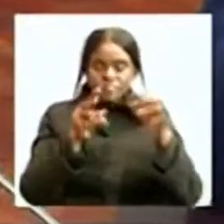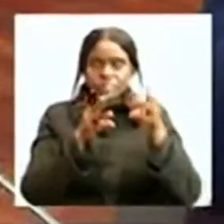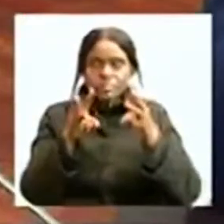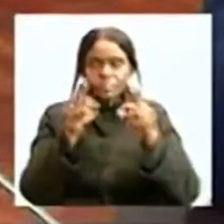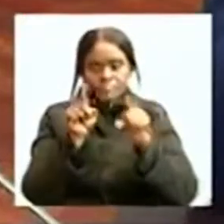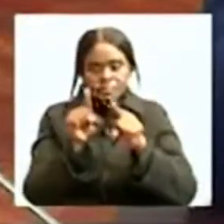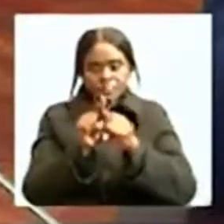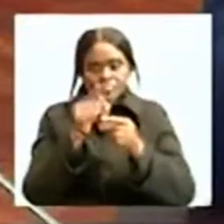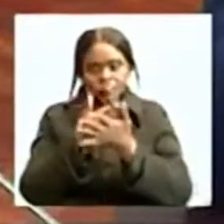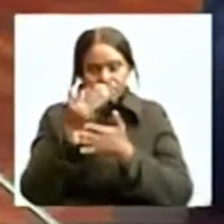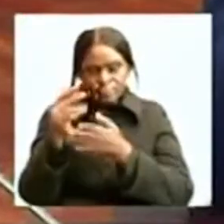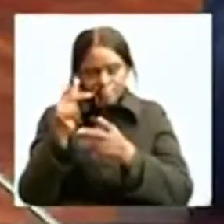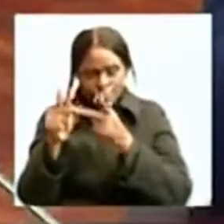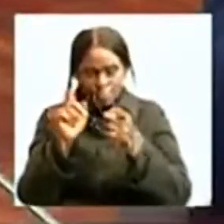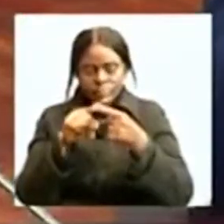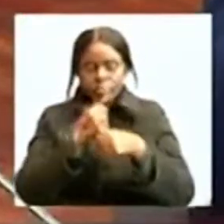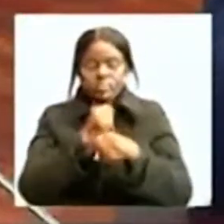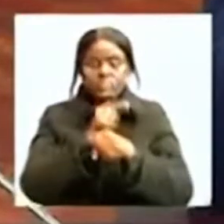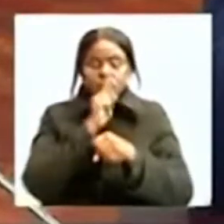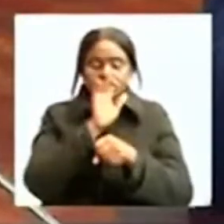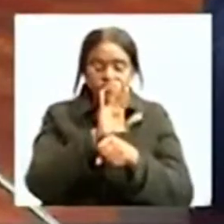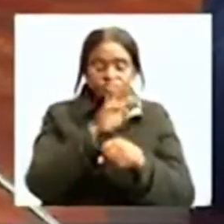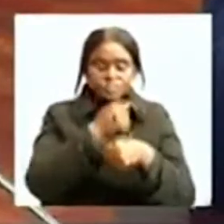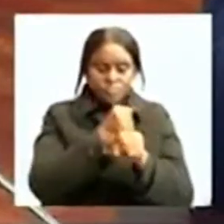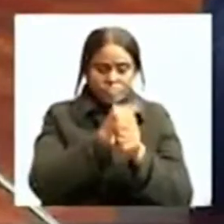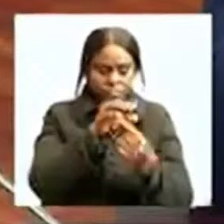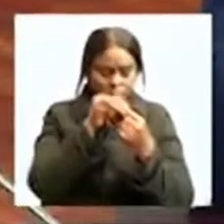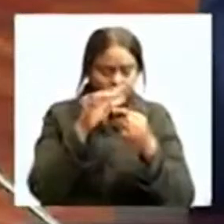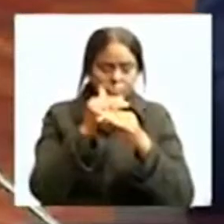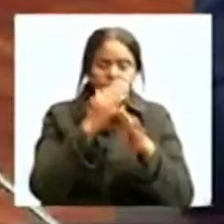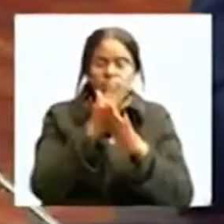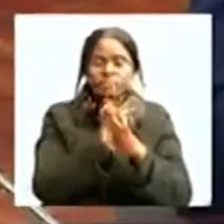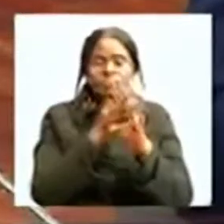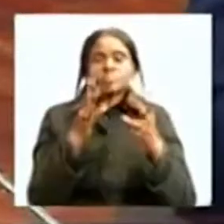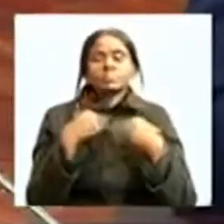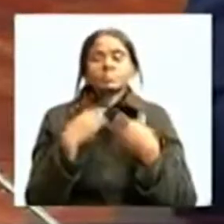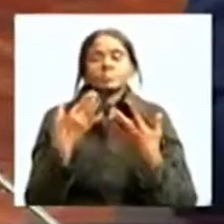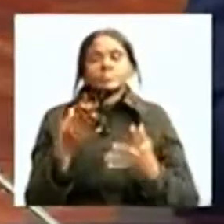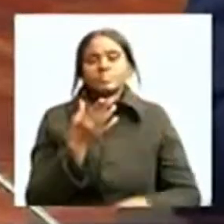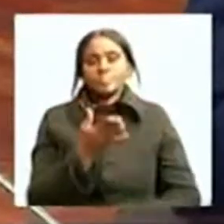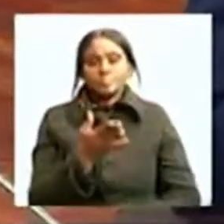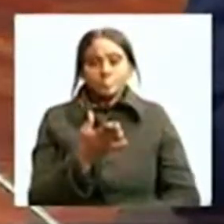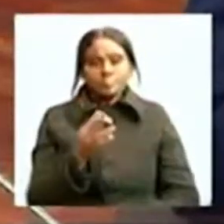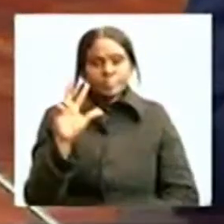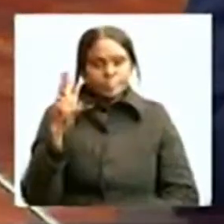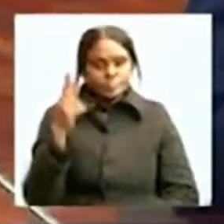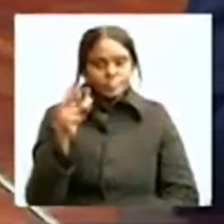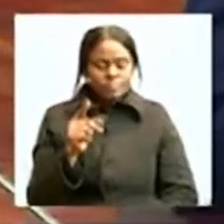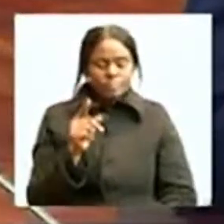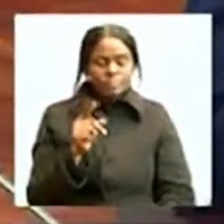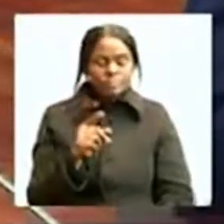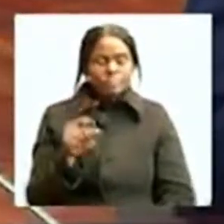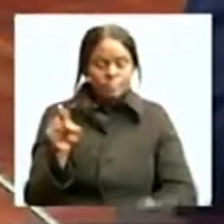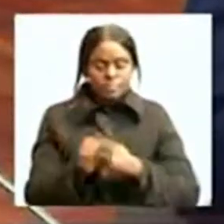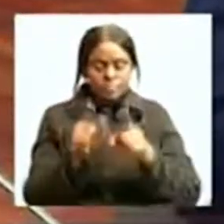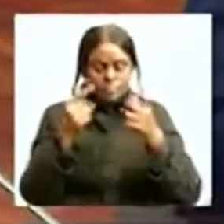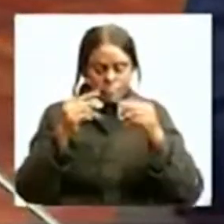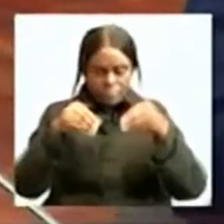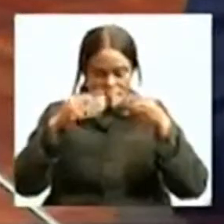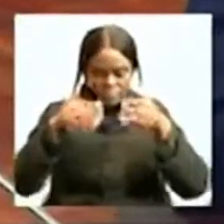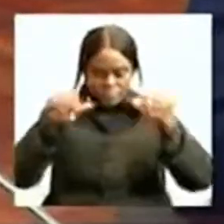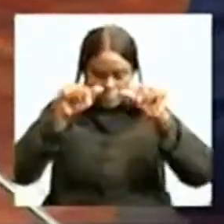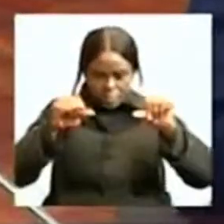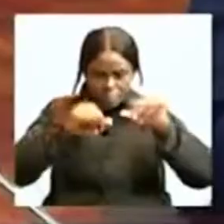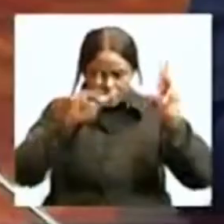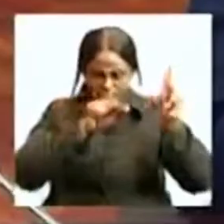of the procurement process to ensure products meet specified standards before acceptance. And then thirdly, regular supplier